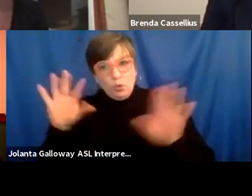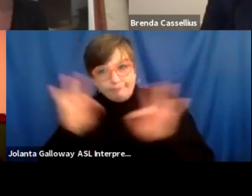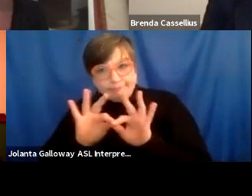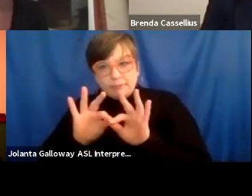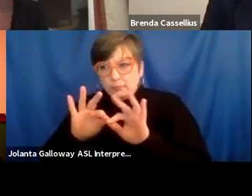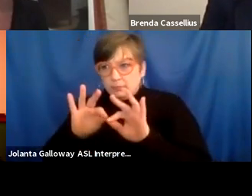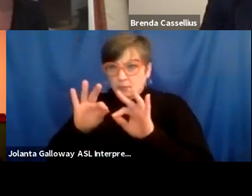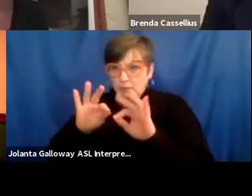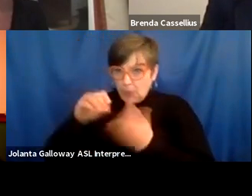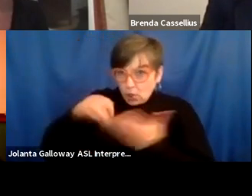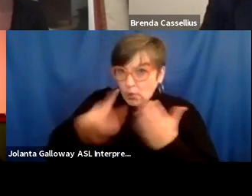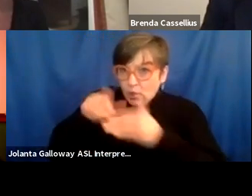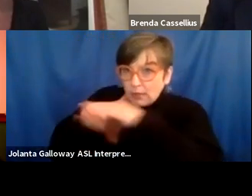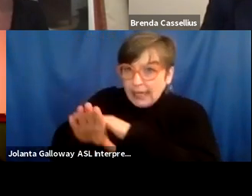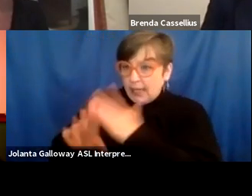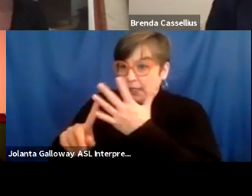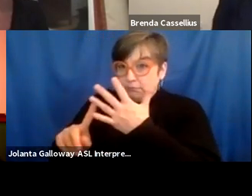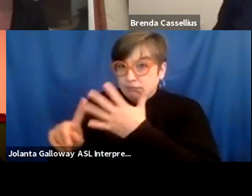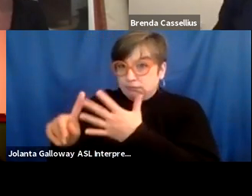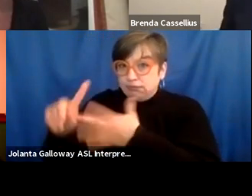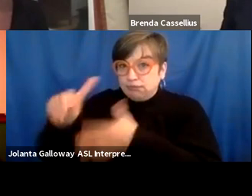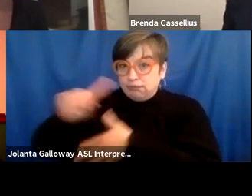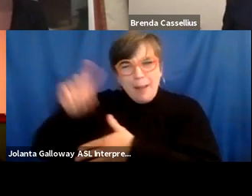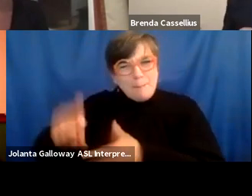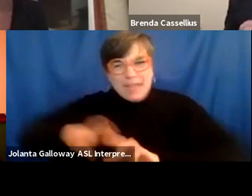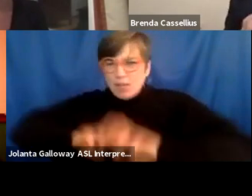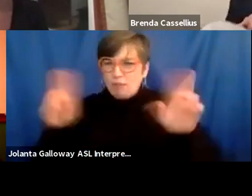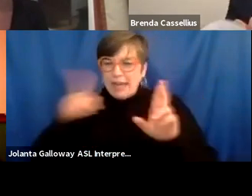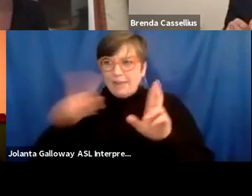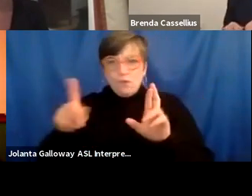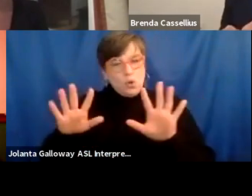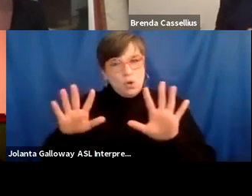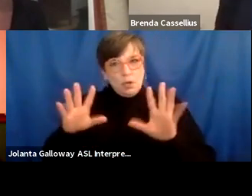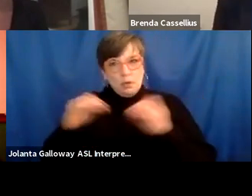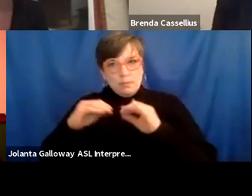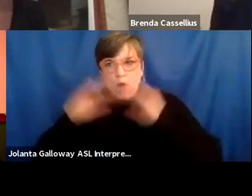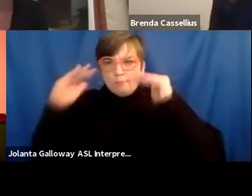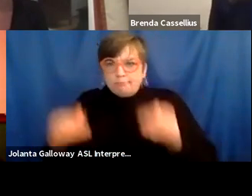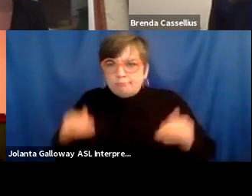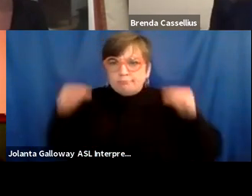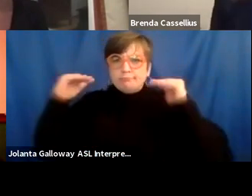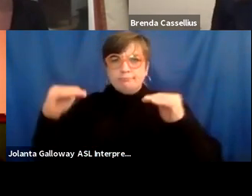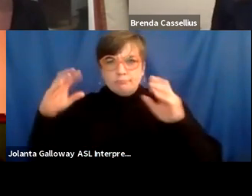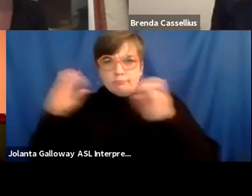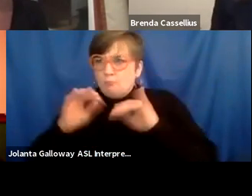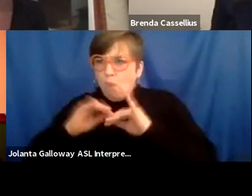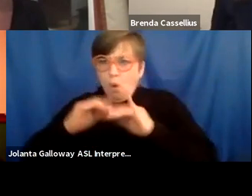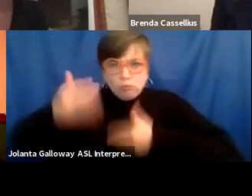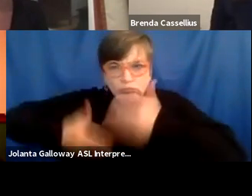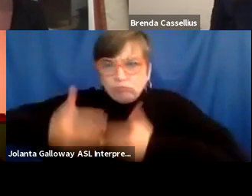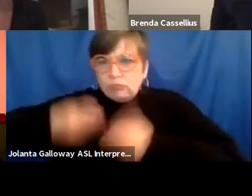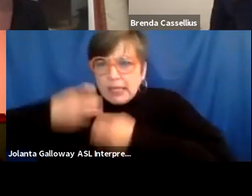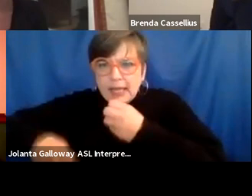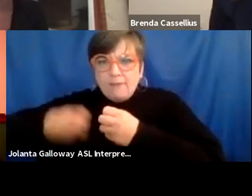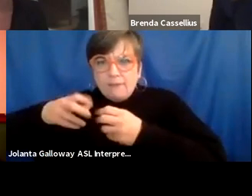ready for more rigorous opportunities and supported? And I'm not going to talk about this as well as